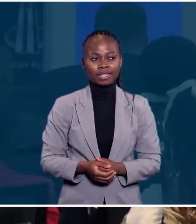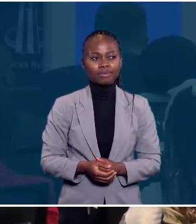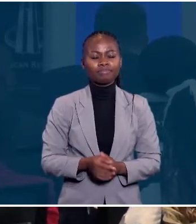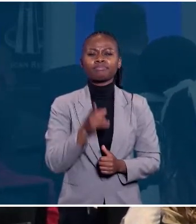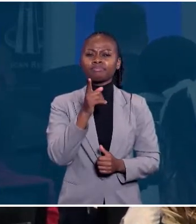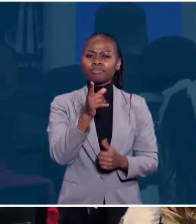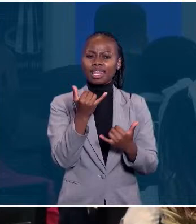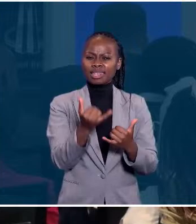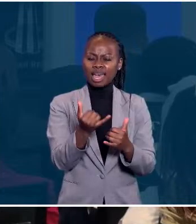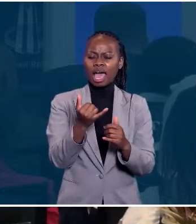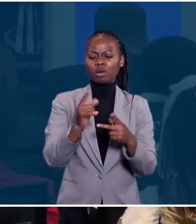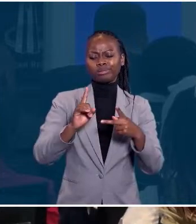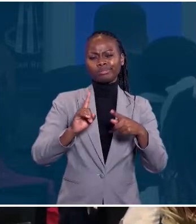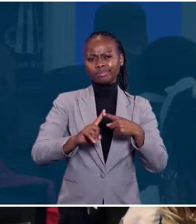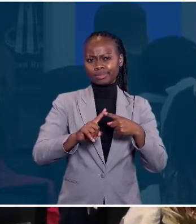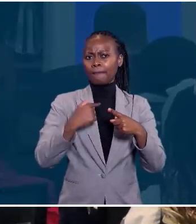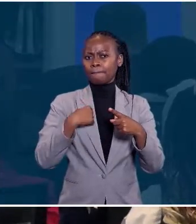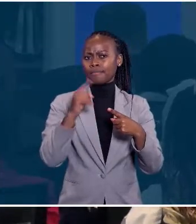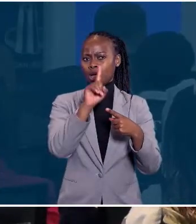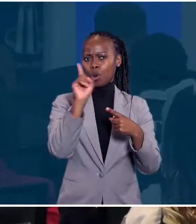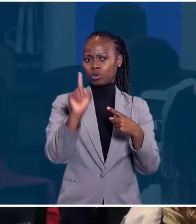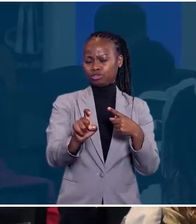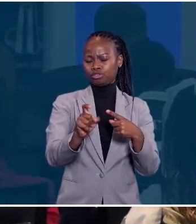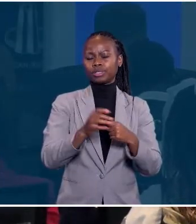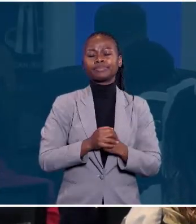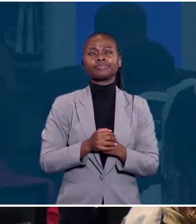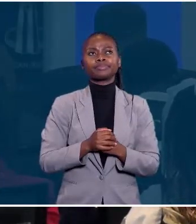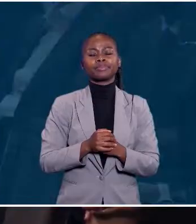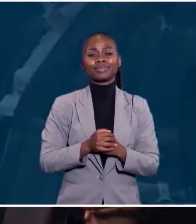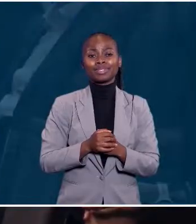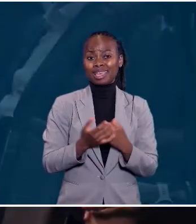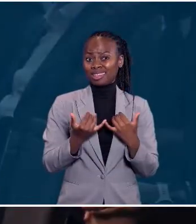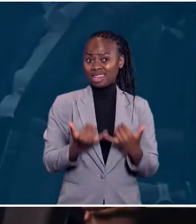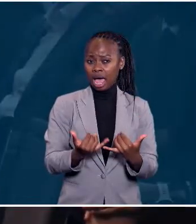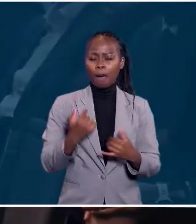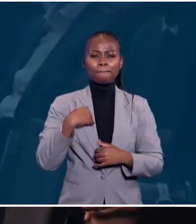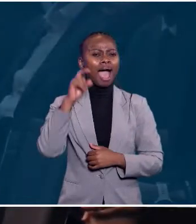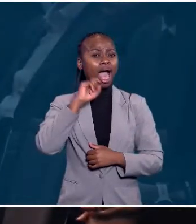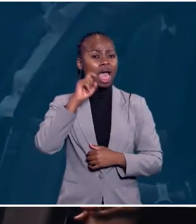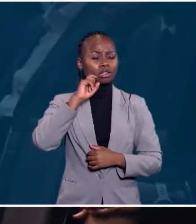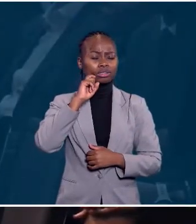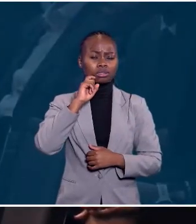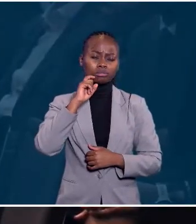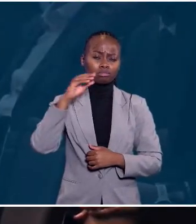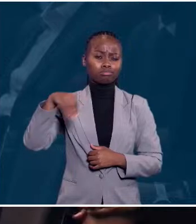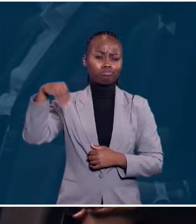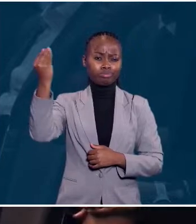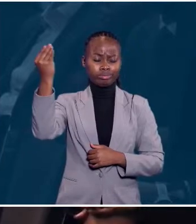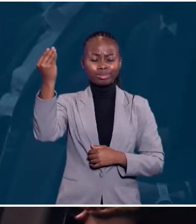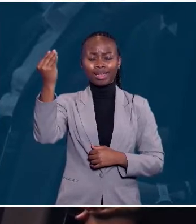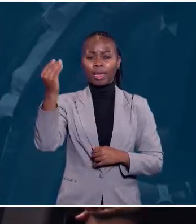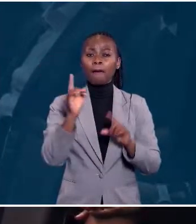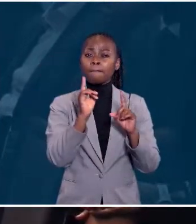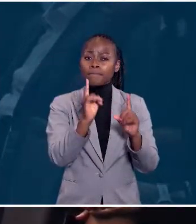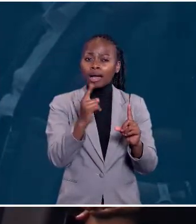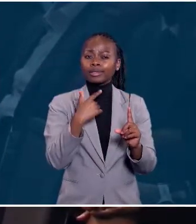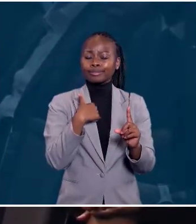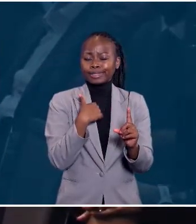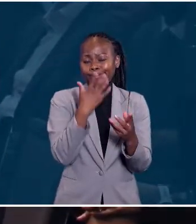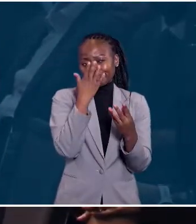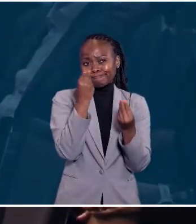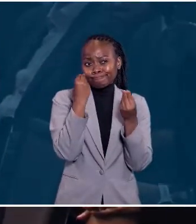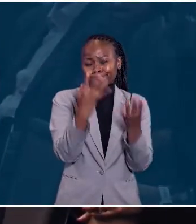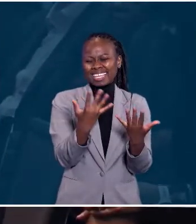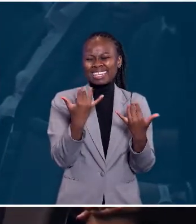Governor, turning to my question, I've now reached the conclusion at this stage that there's never a normal year in financial